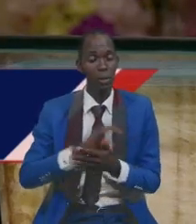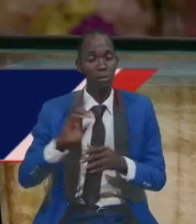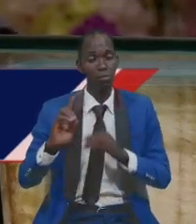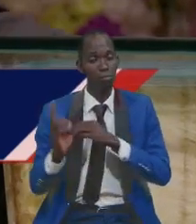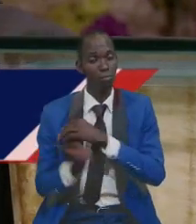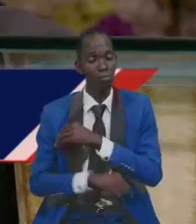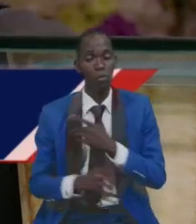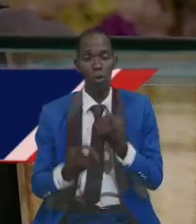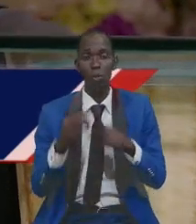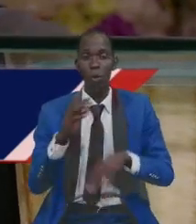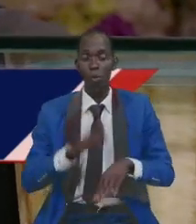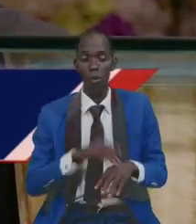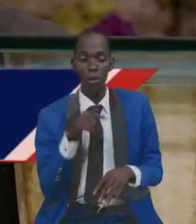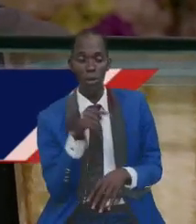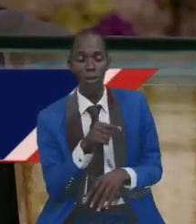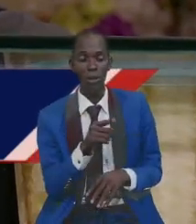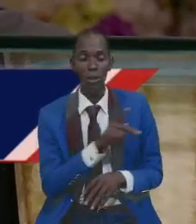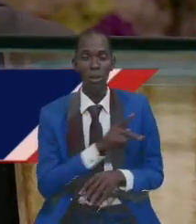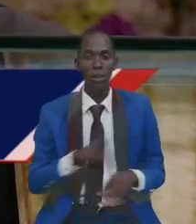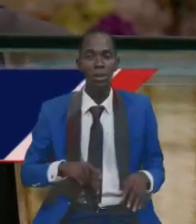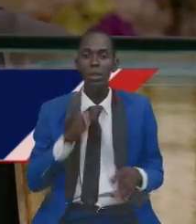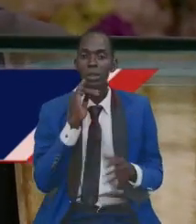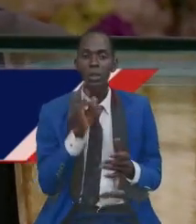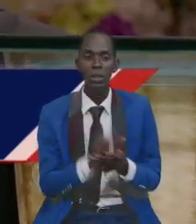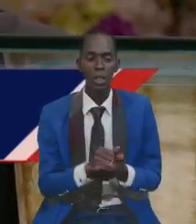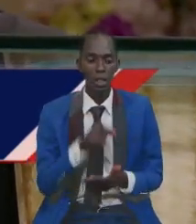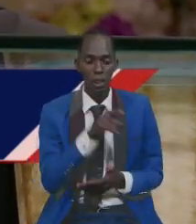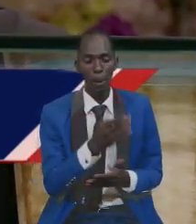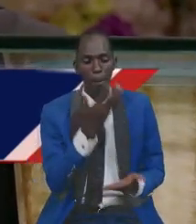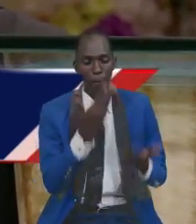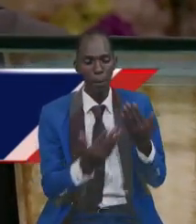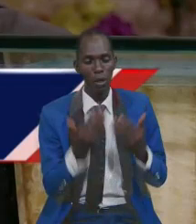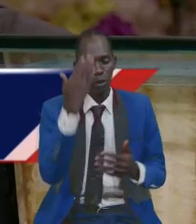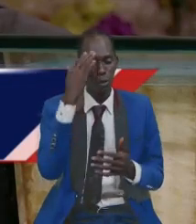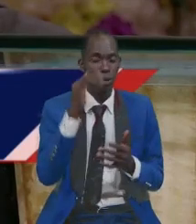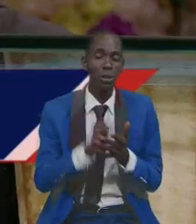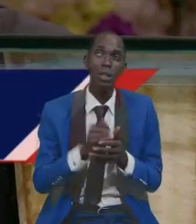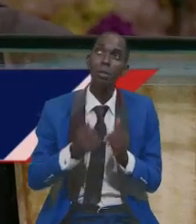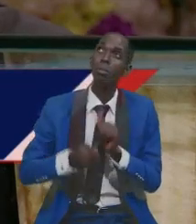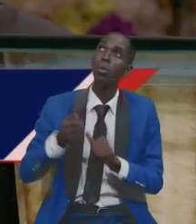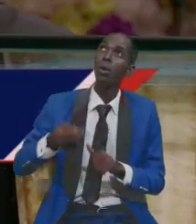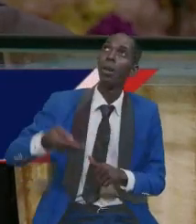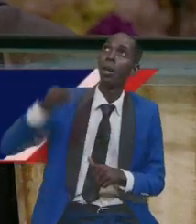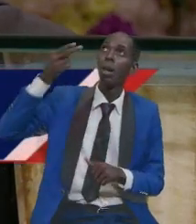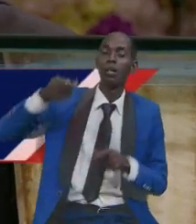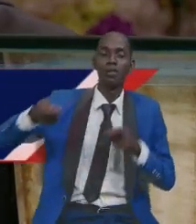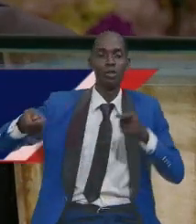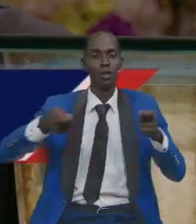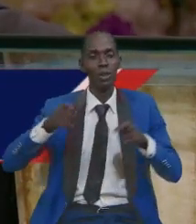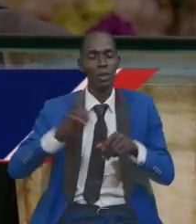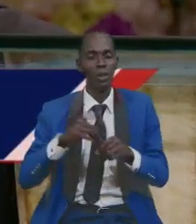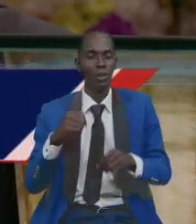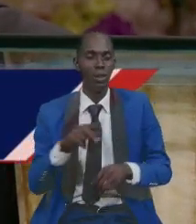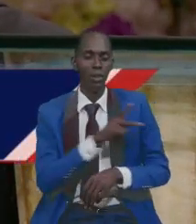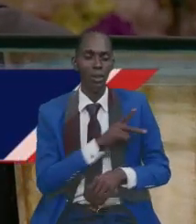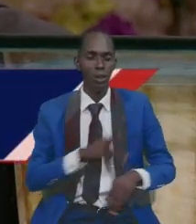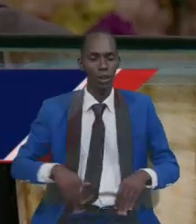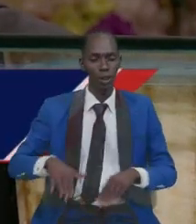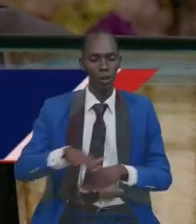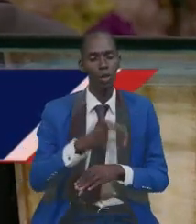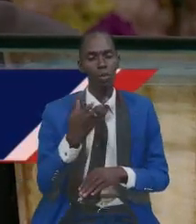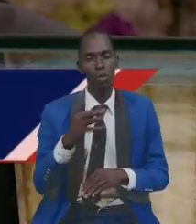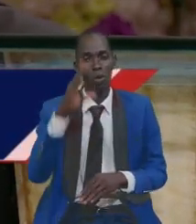he will know that the Most High ruleth in the kingdom of men. And eventually, after